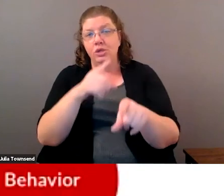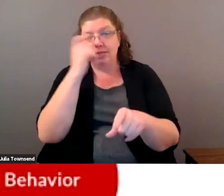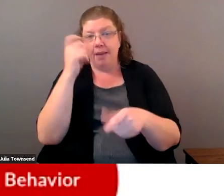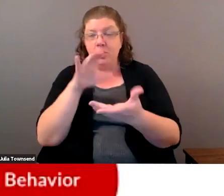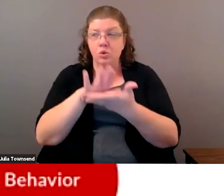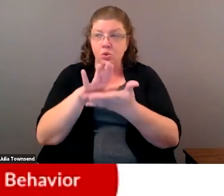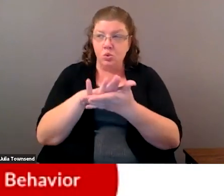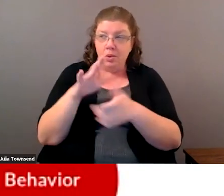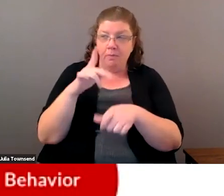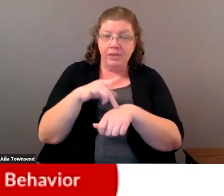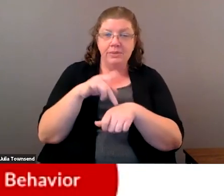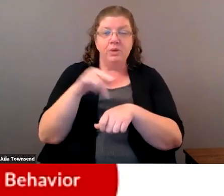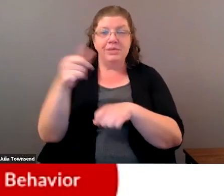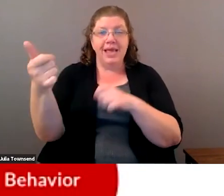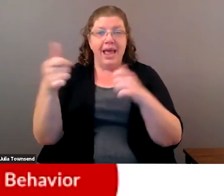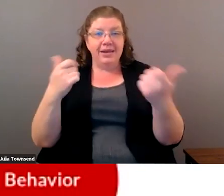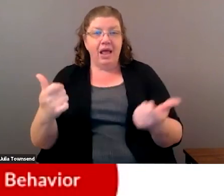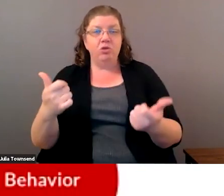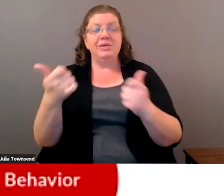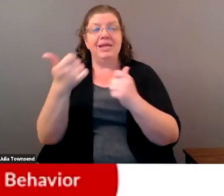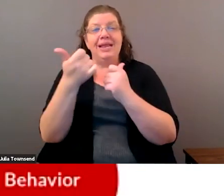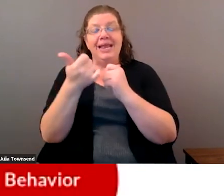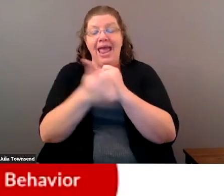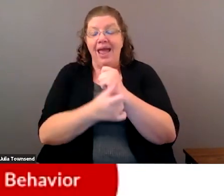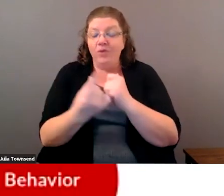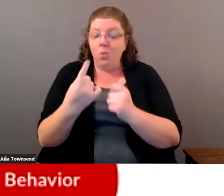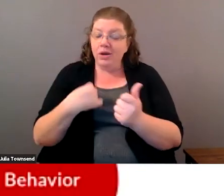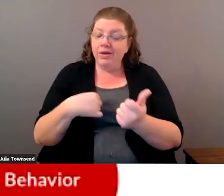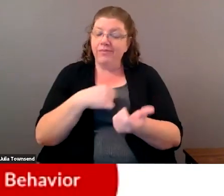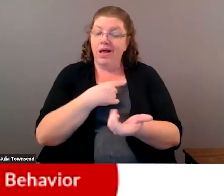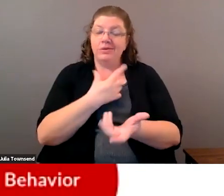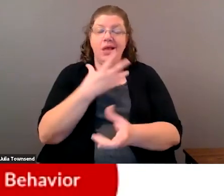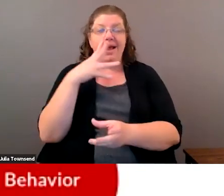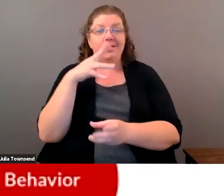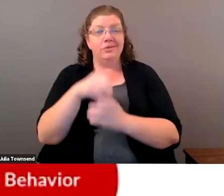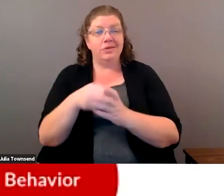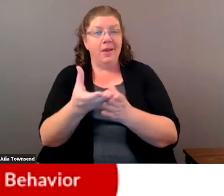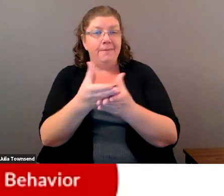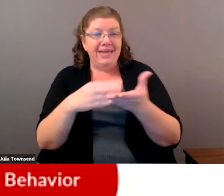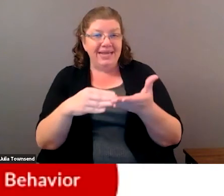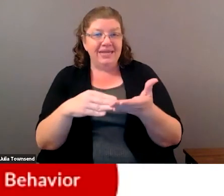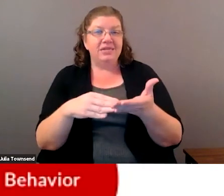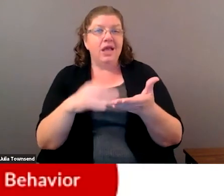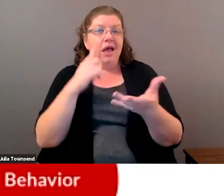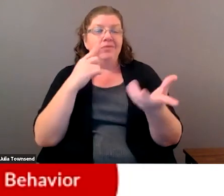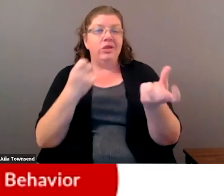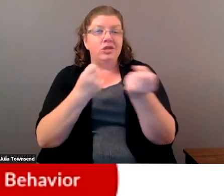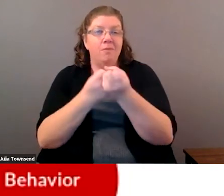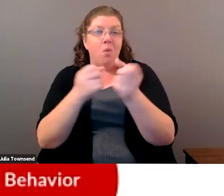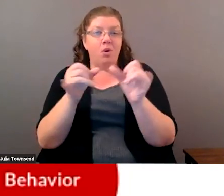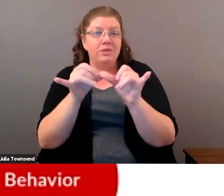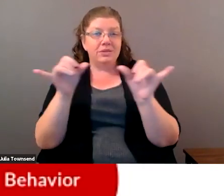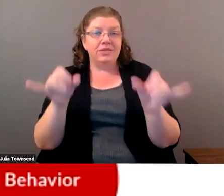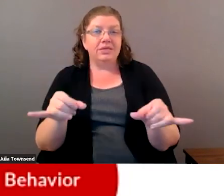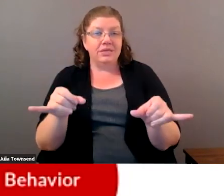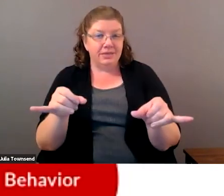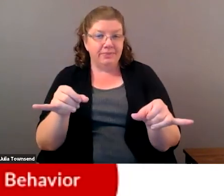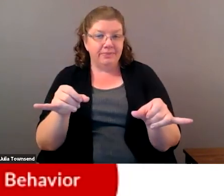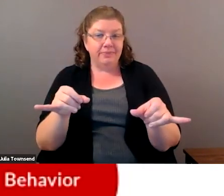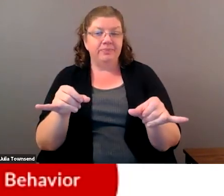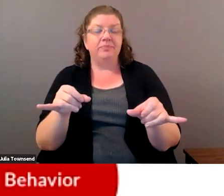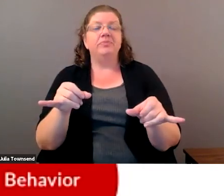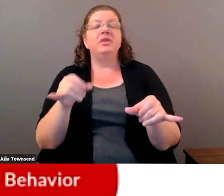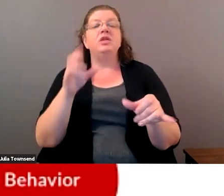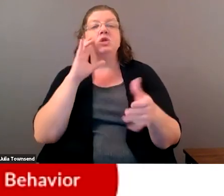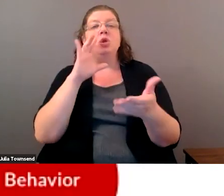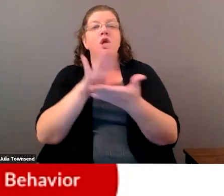and others, and every single one of us has a piece of the support systems that it will take so that schools